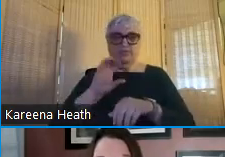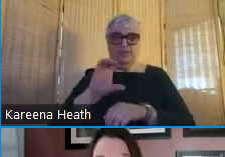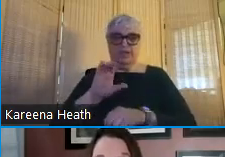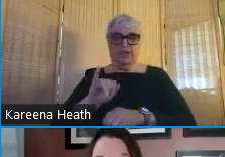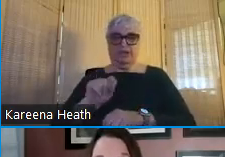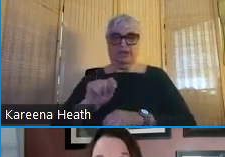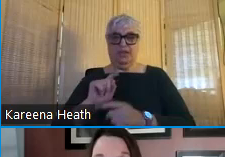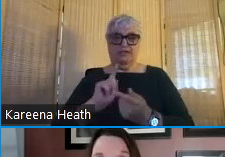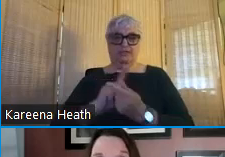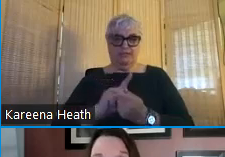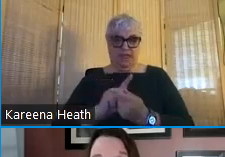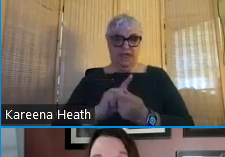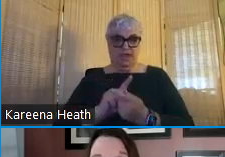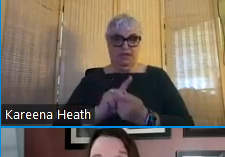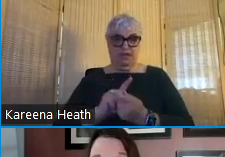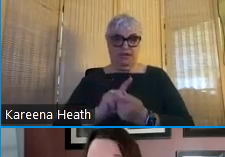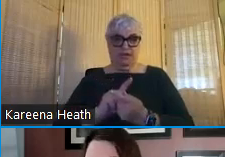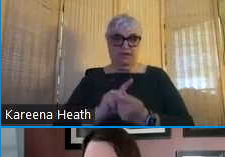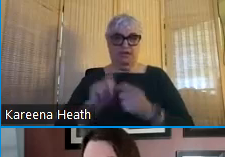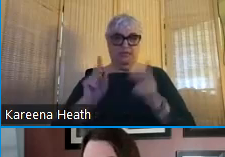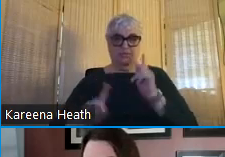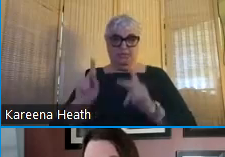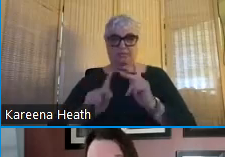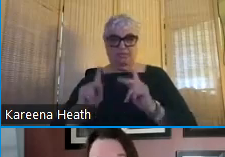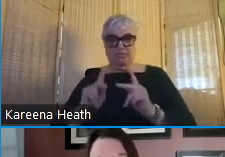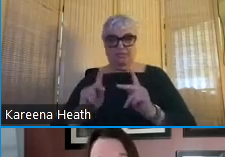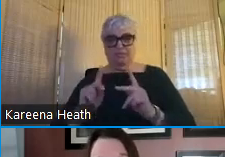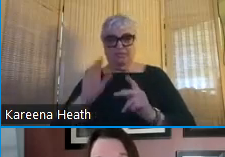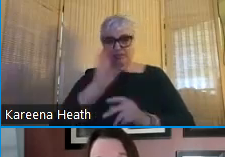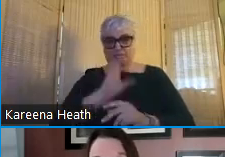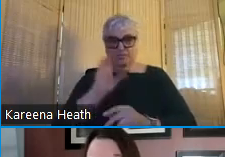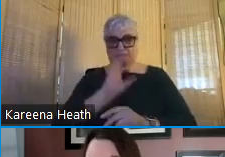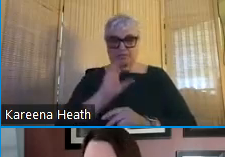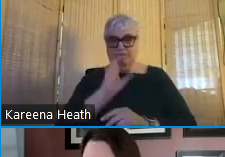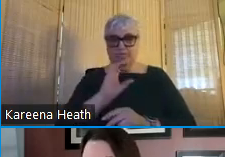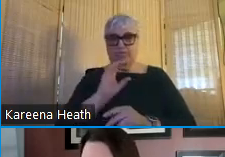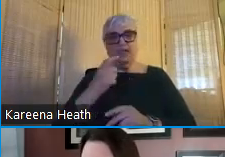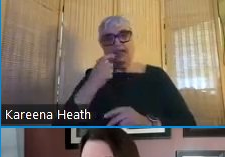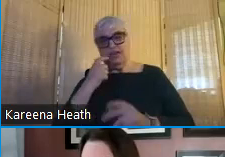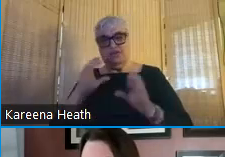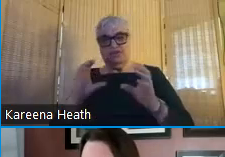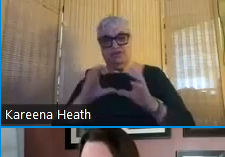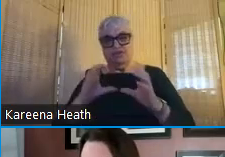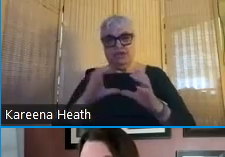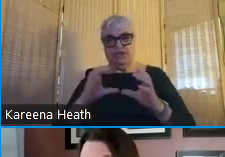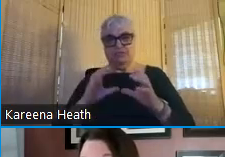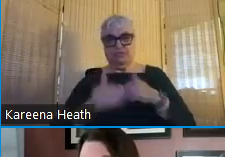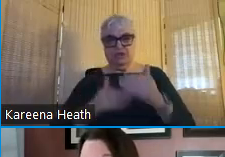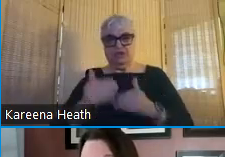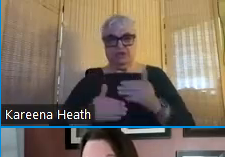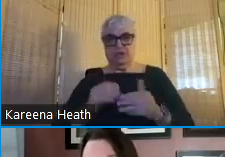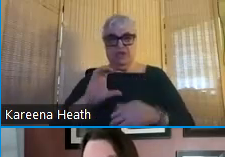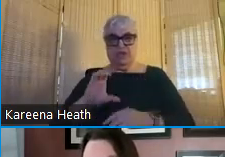have come across are those individuals who are seeking an addiction certification in the process of their